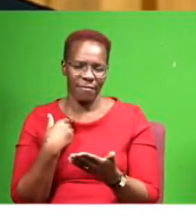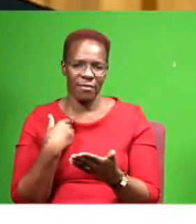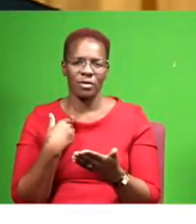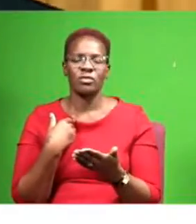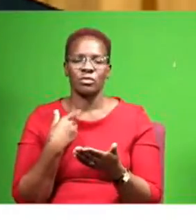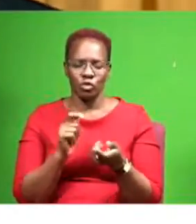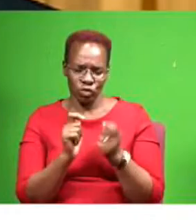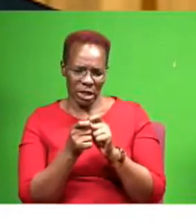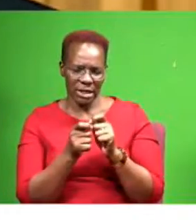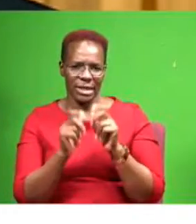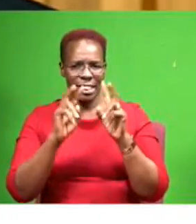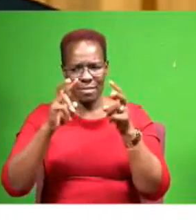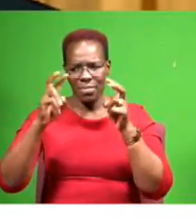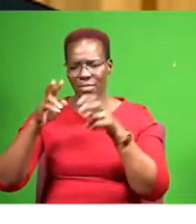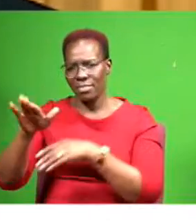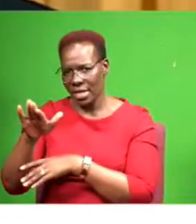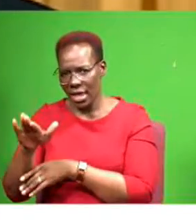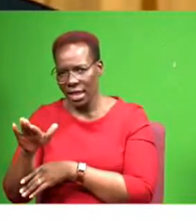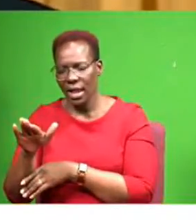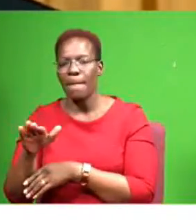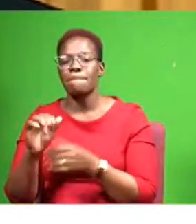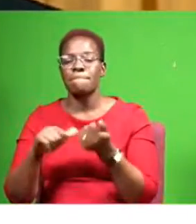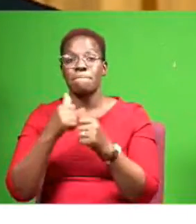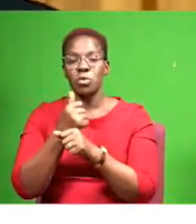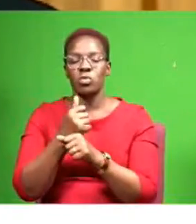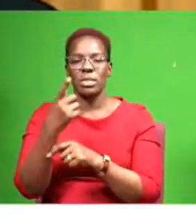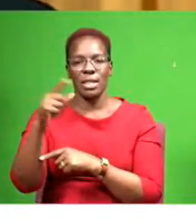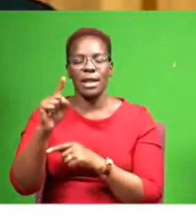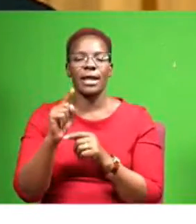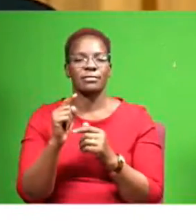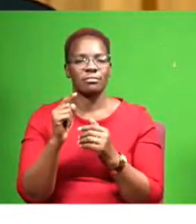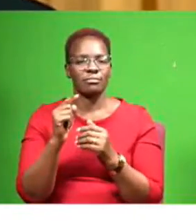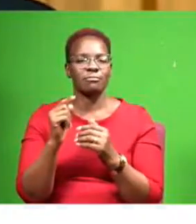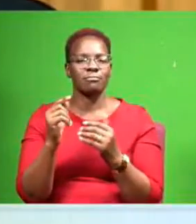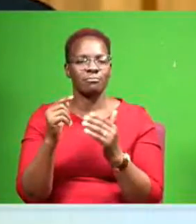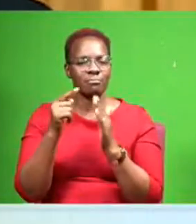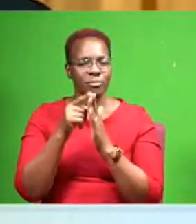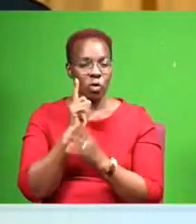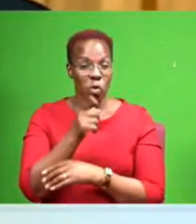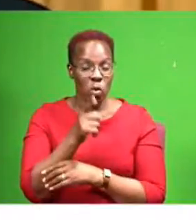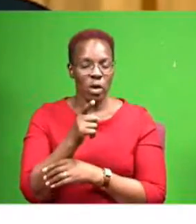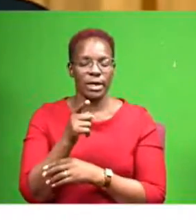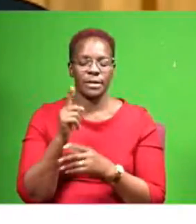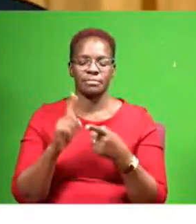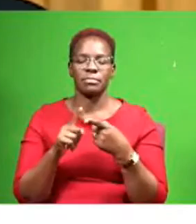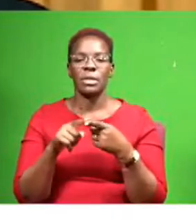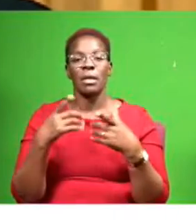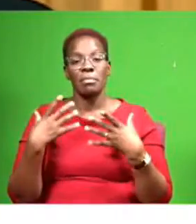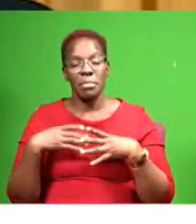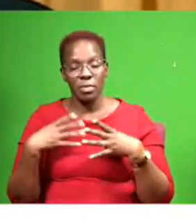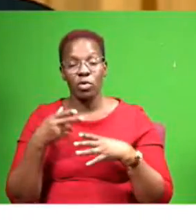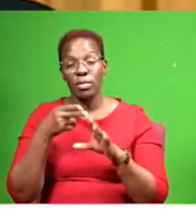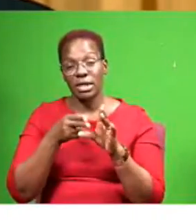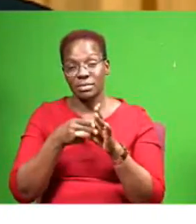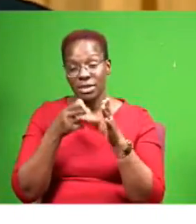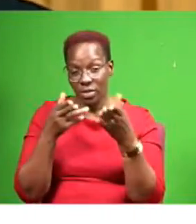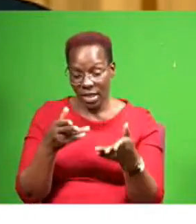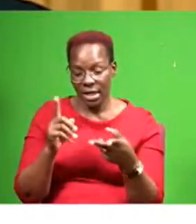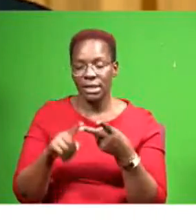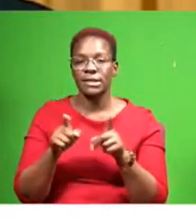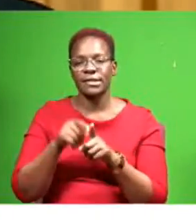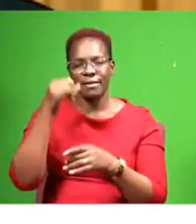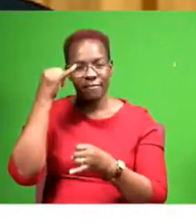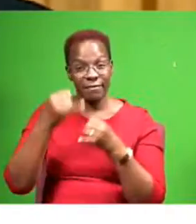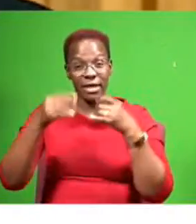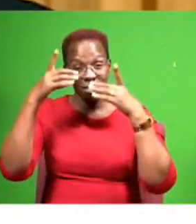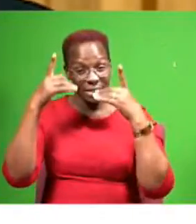areas, putting in place appropriate safeguards, including the people's participation and final